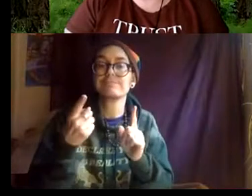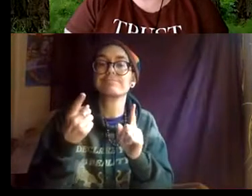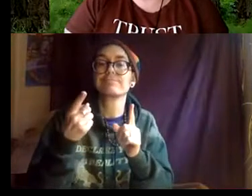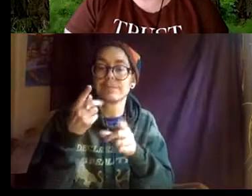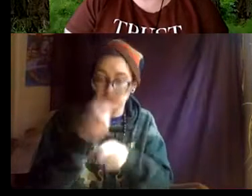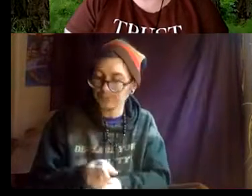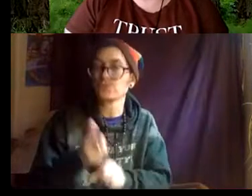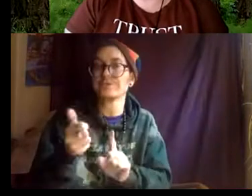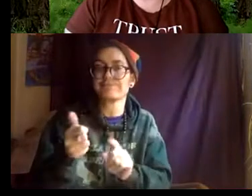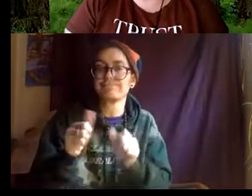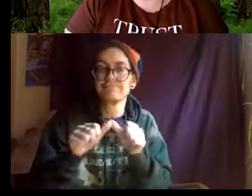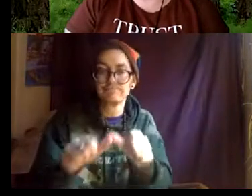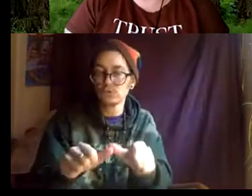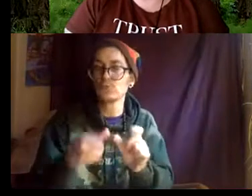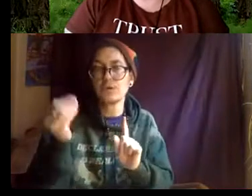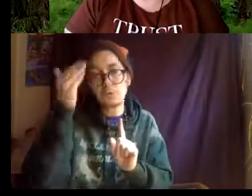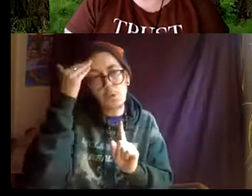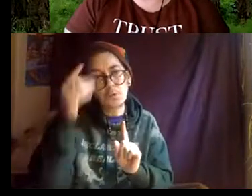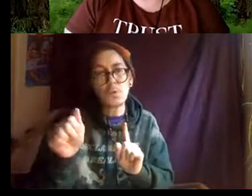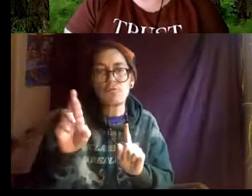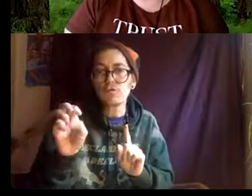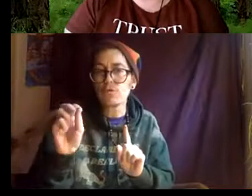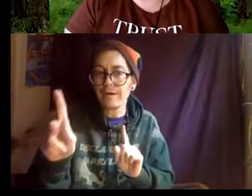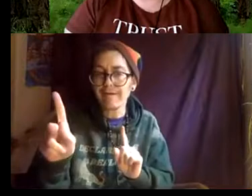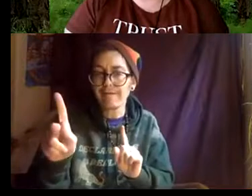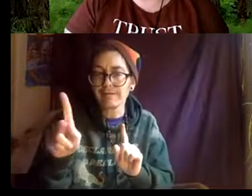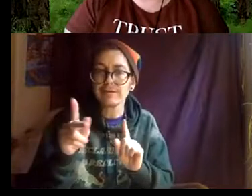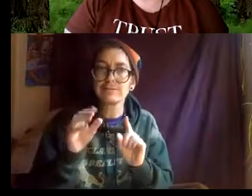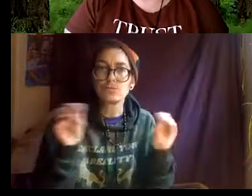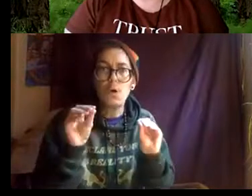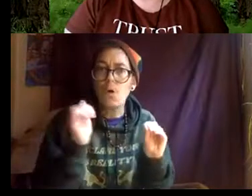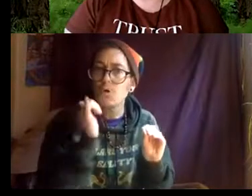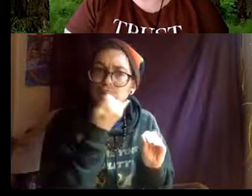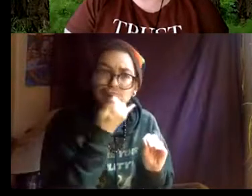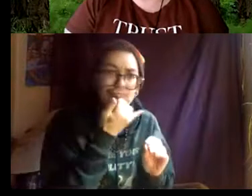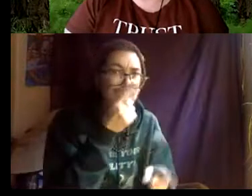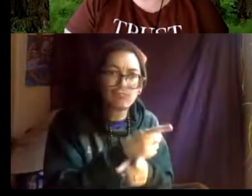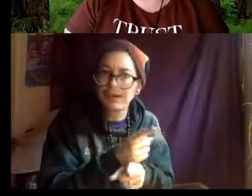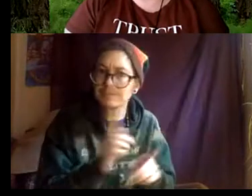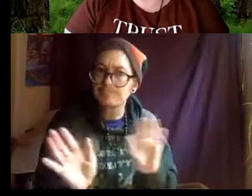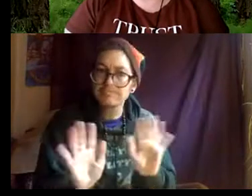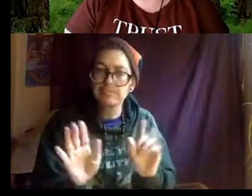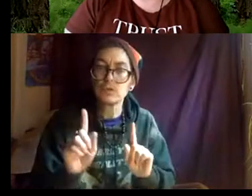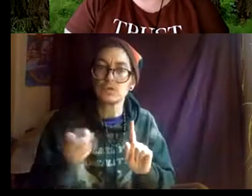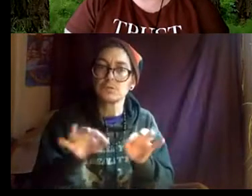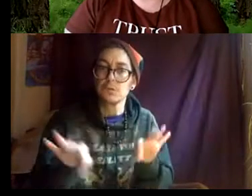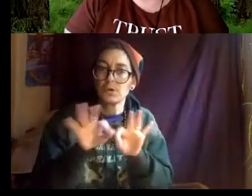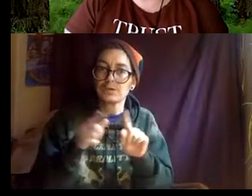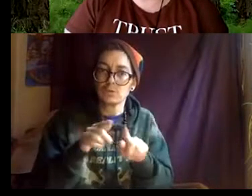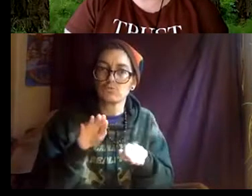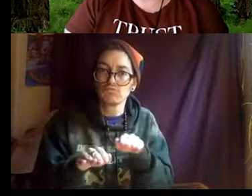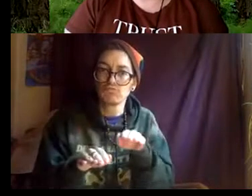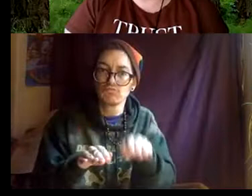seeing, where other people are and where you are. I think, again, you are on the right track. There's no right or wrong